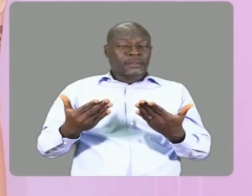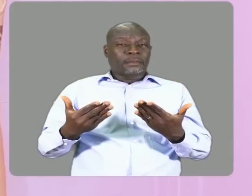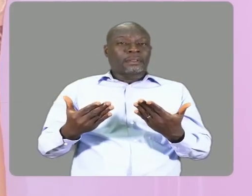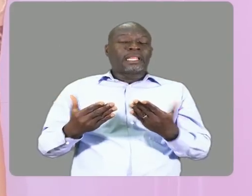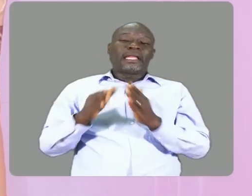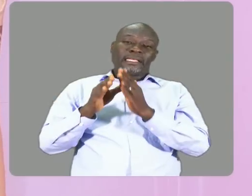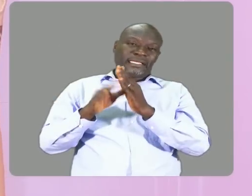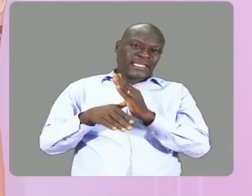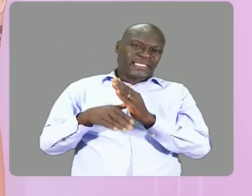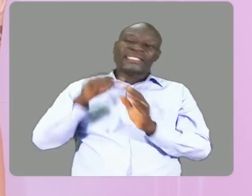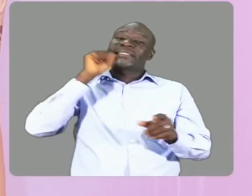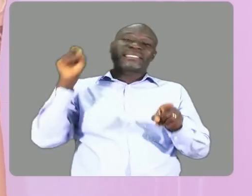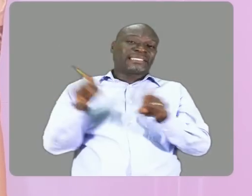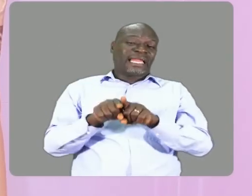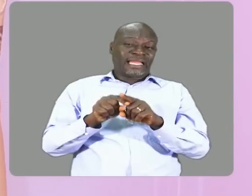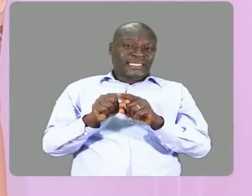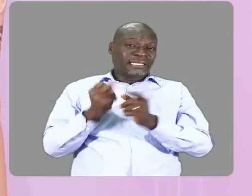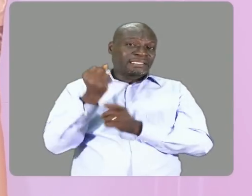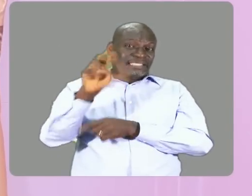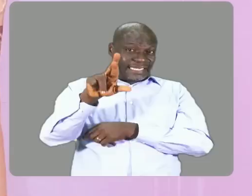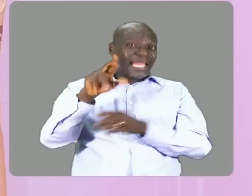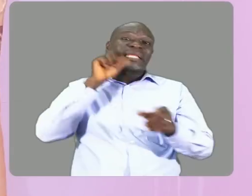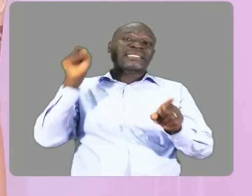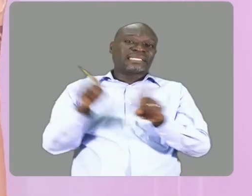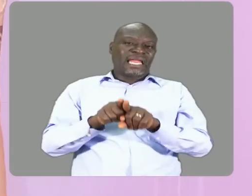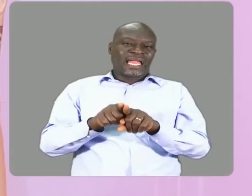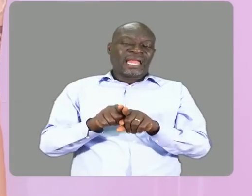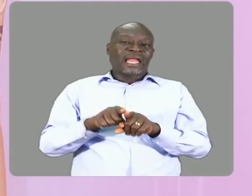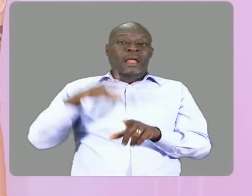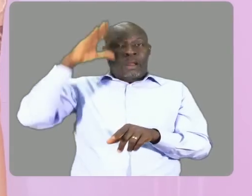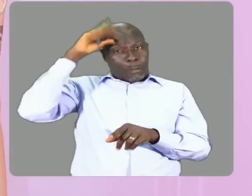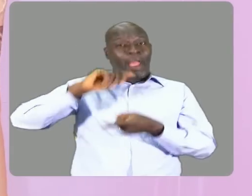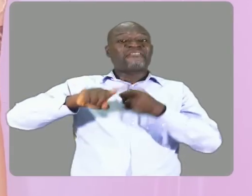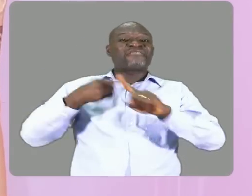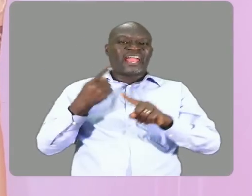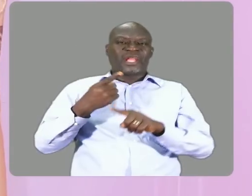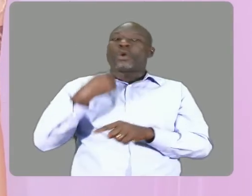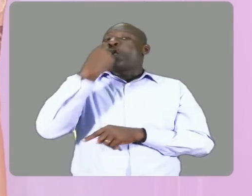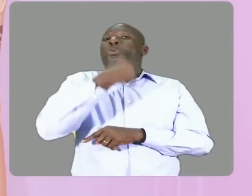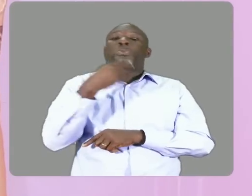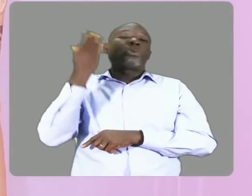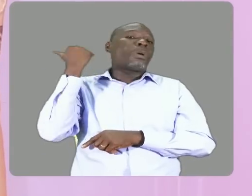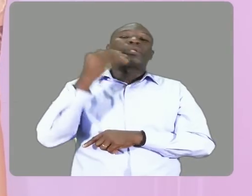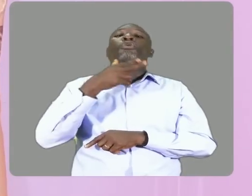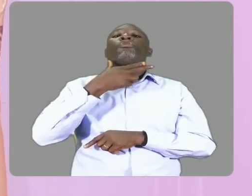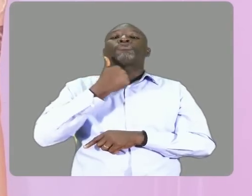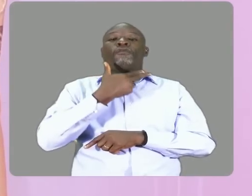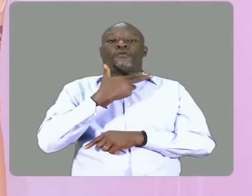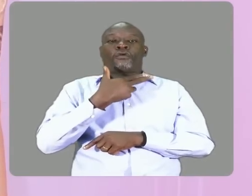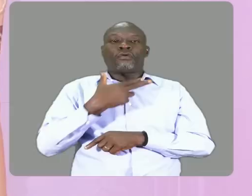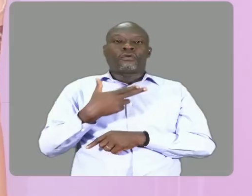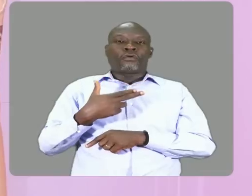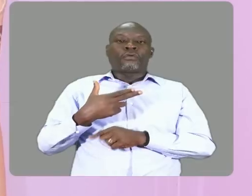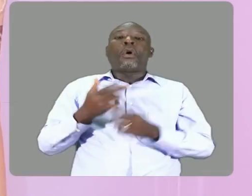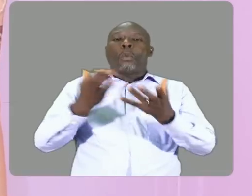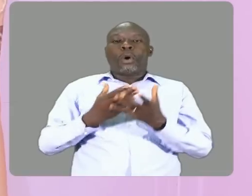supposedly ne sister Penny sabe ne mpna aye so oye osofo e ba